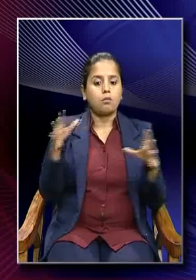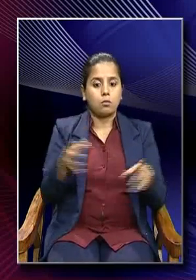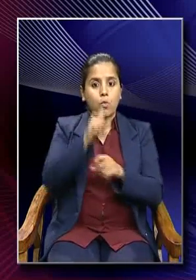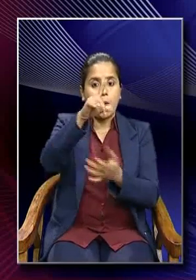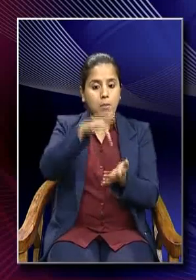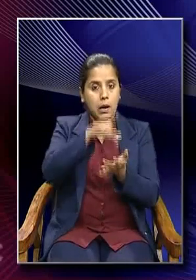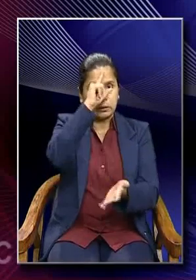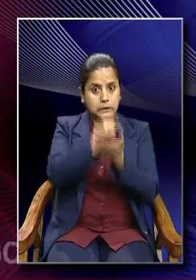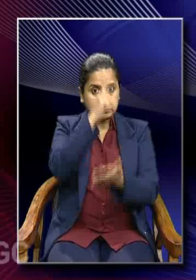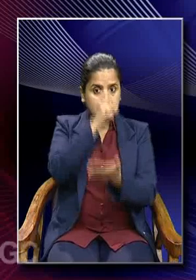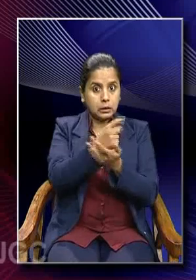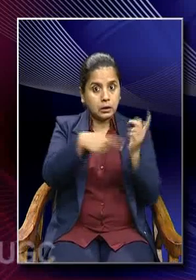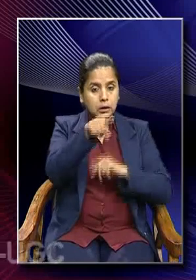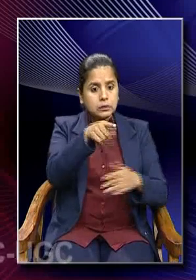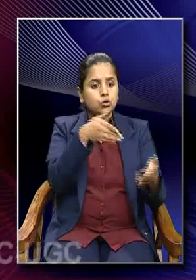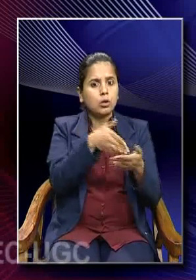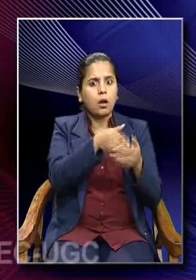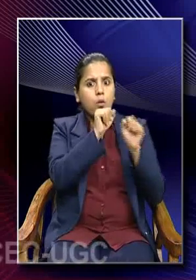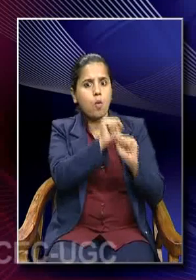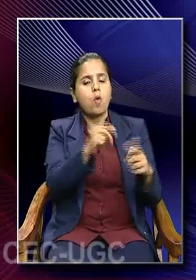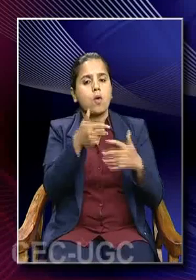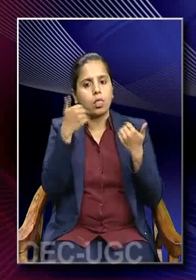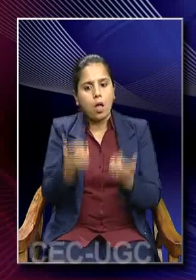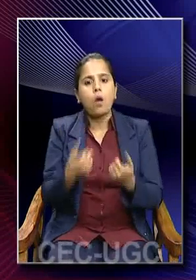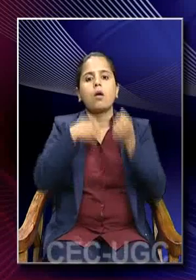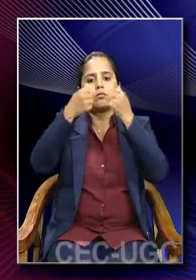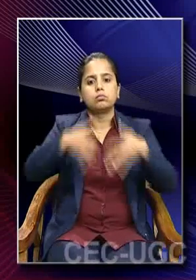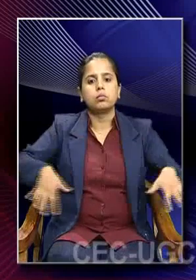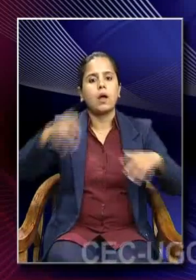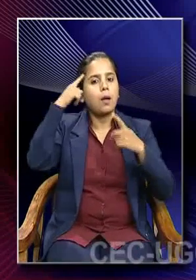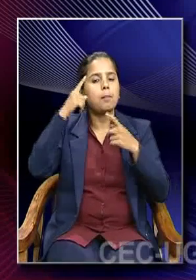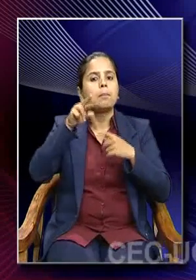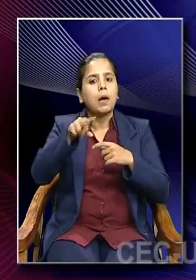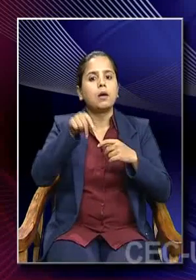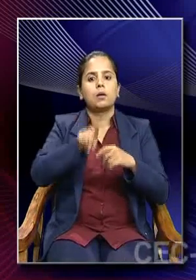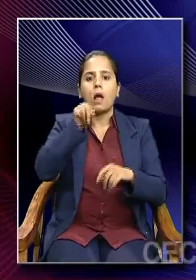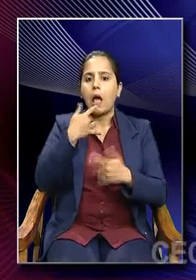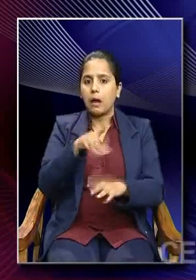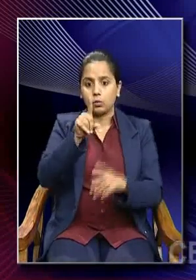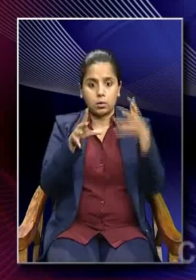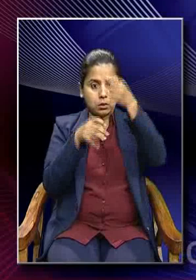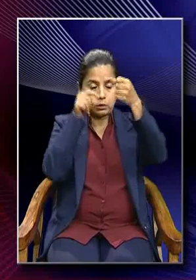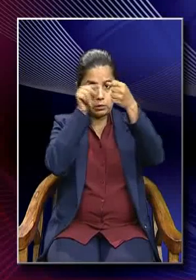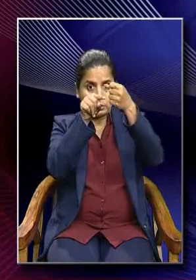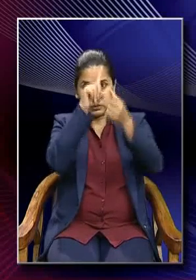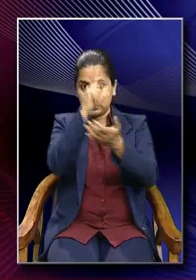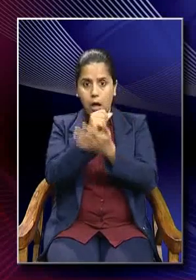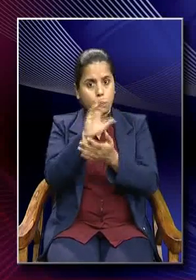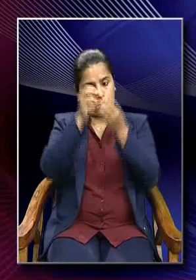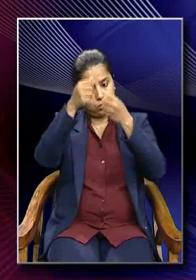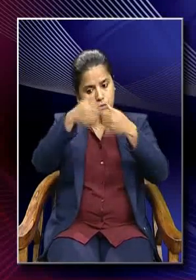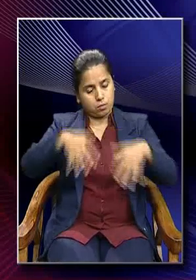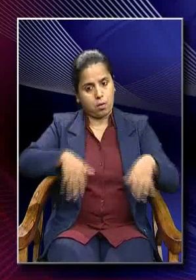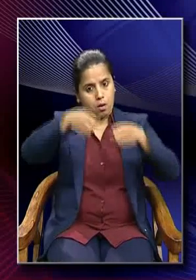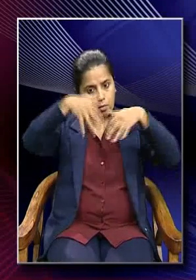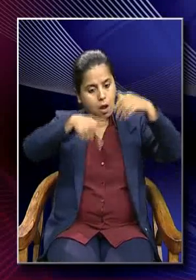associated with the centralized system and how the transmission losses and distribution and commercial losses, they affected the distribution